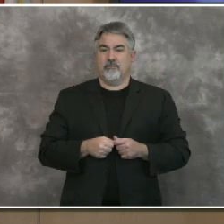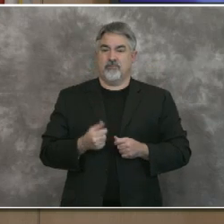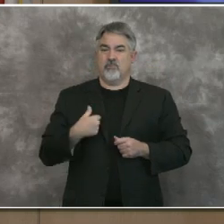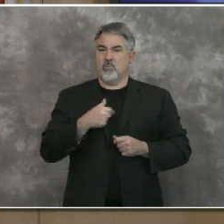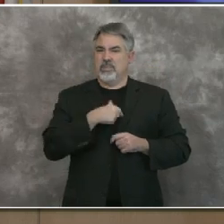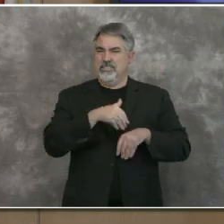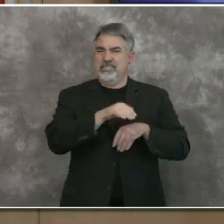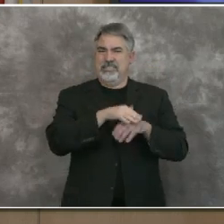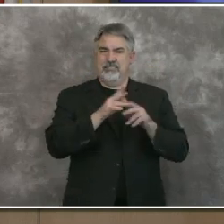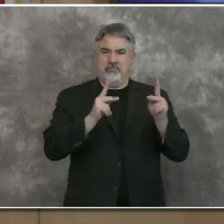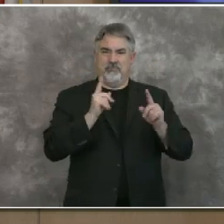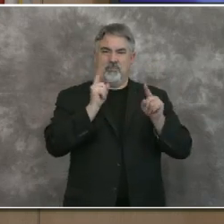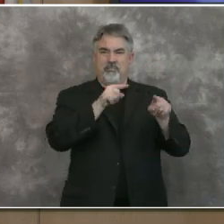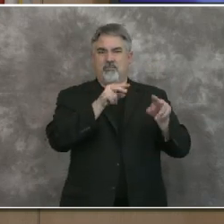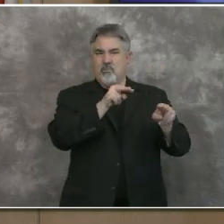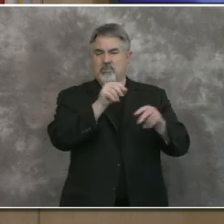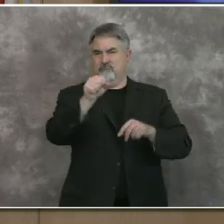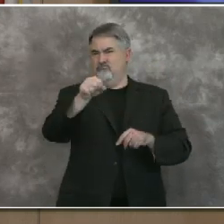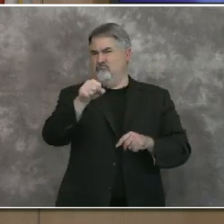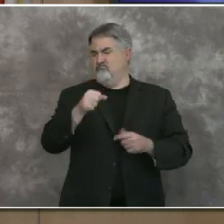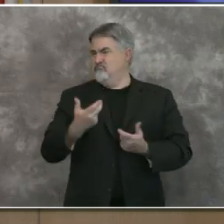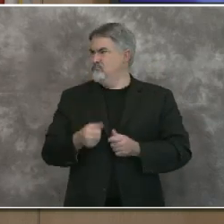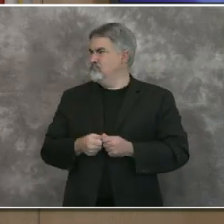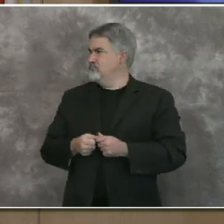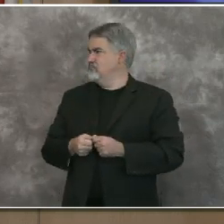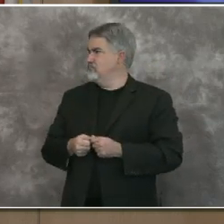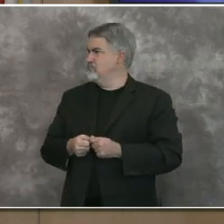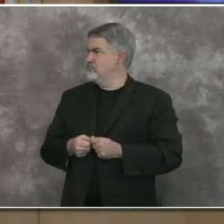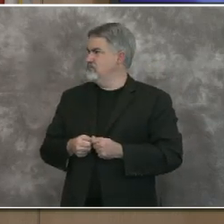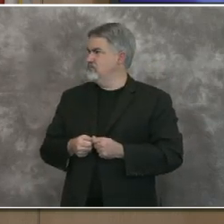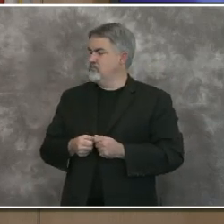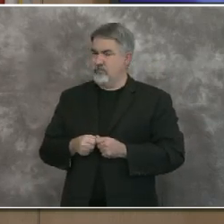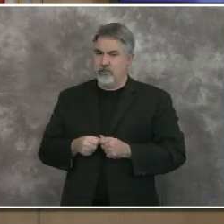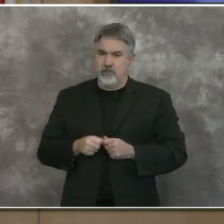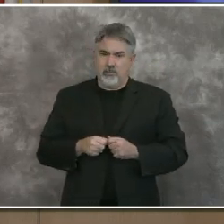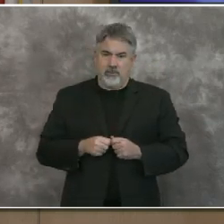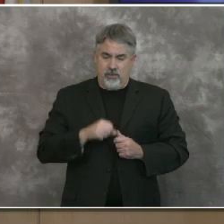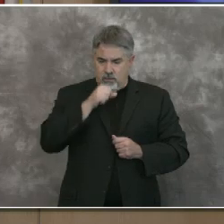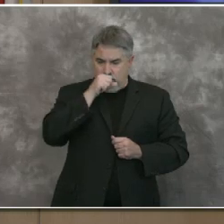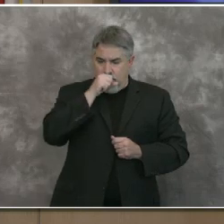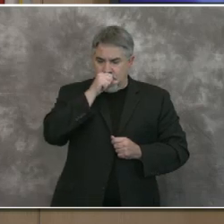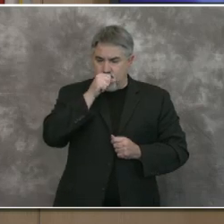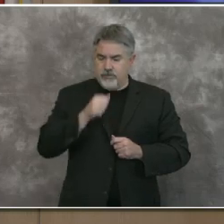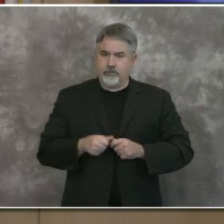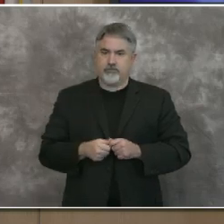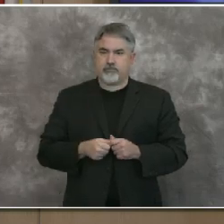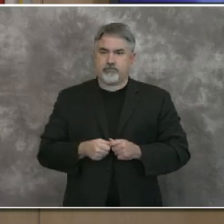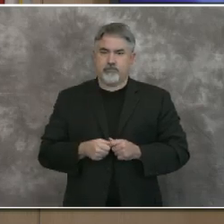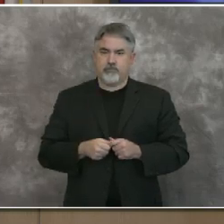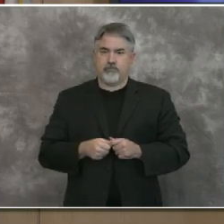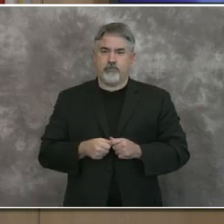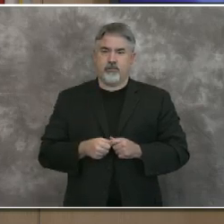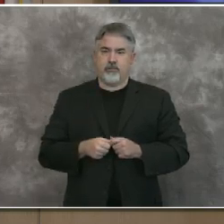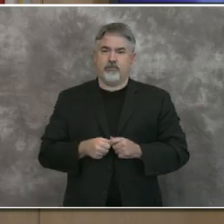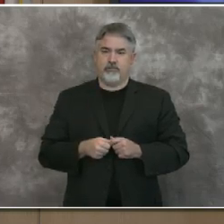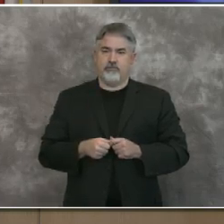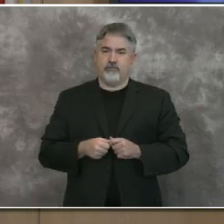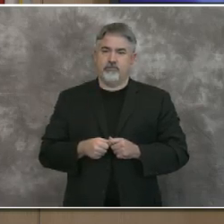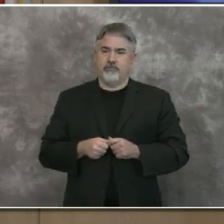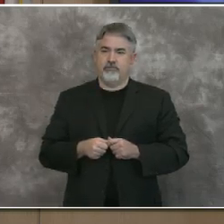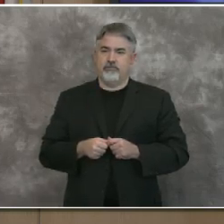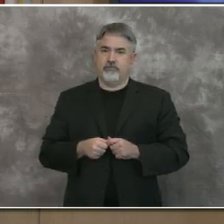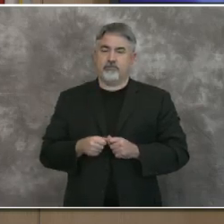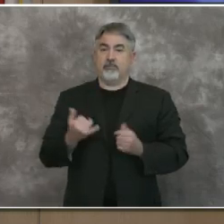to those efforts, because the need is great. We in the county are part of a task